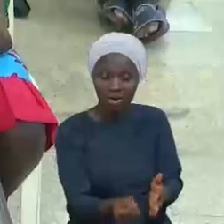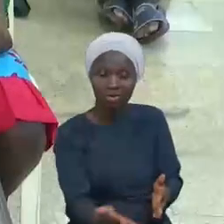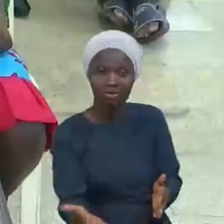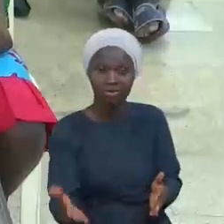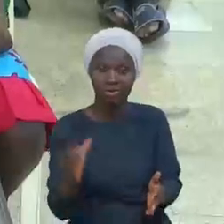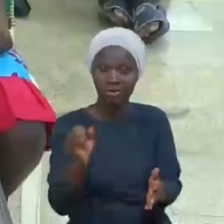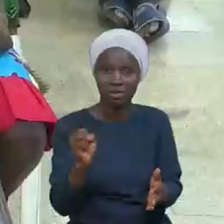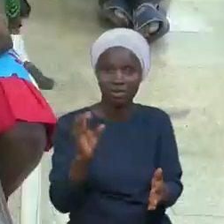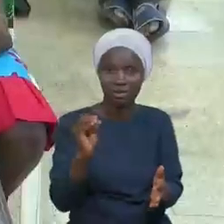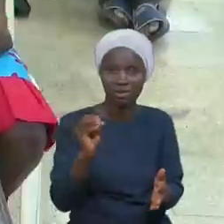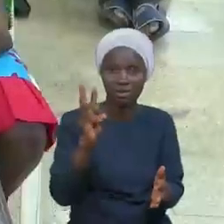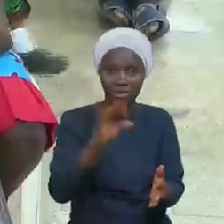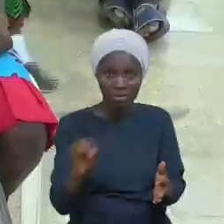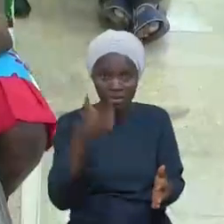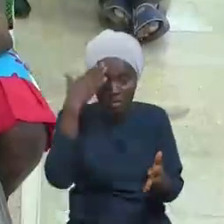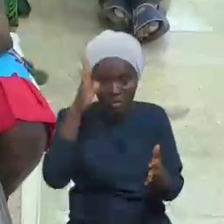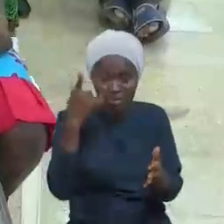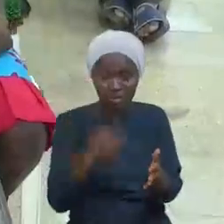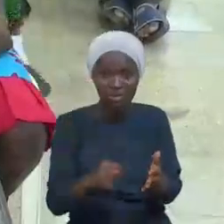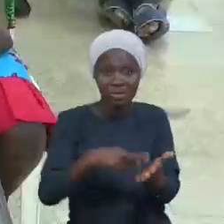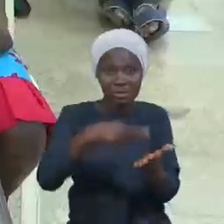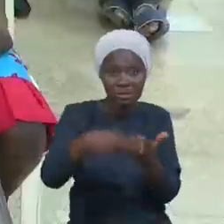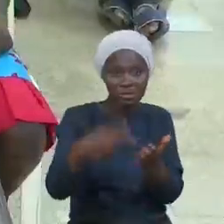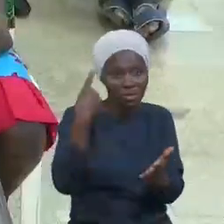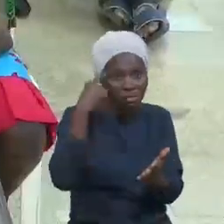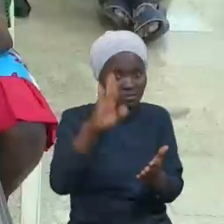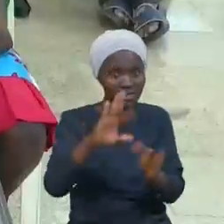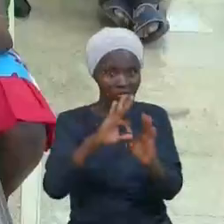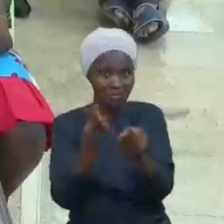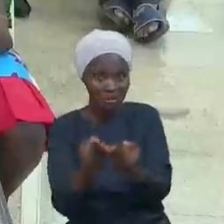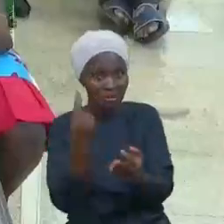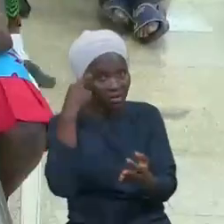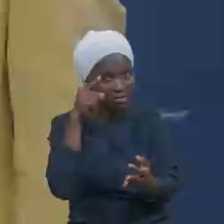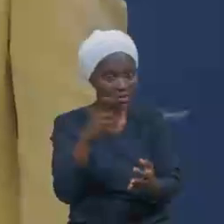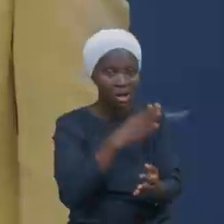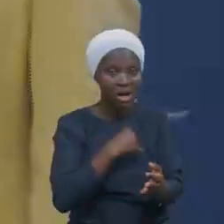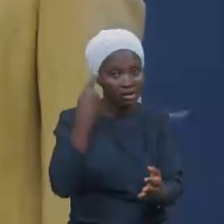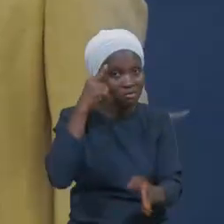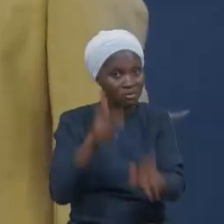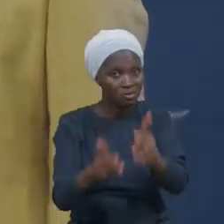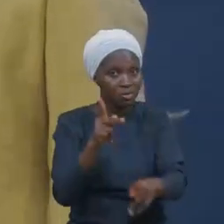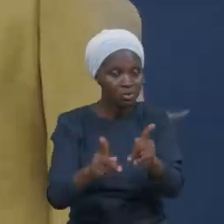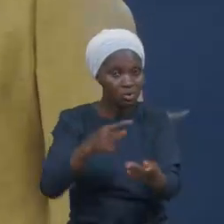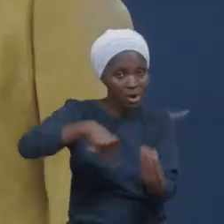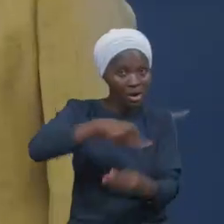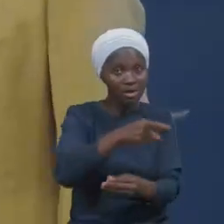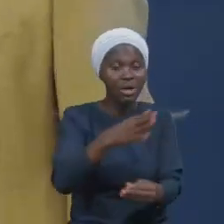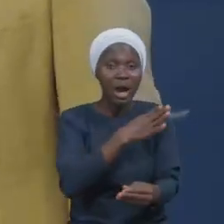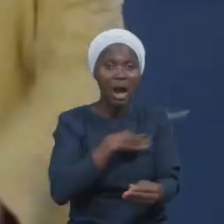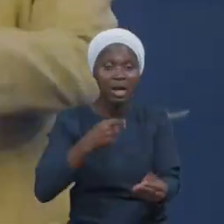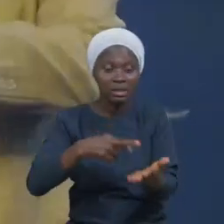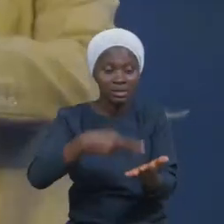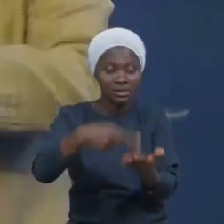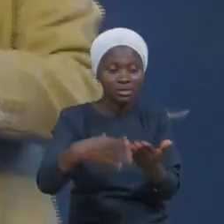for you, for your family, for the people around you, and the result of everything you sow